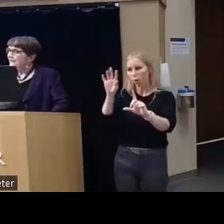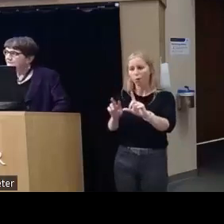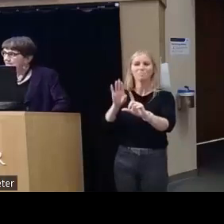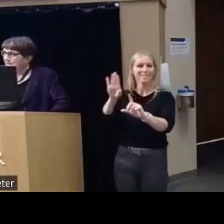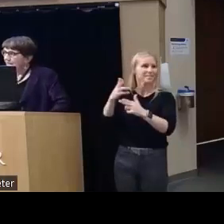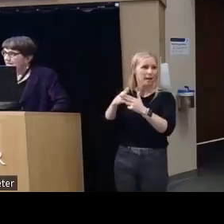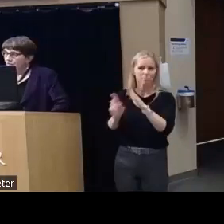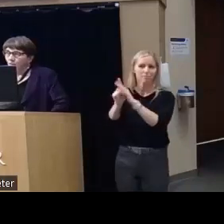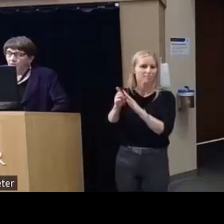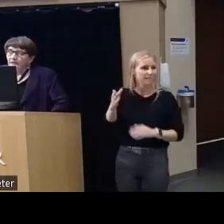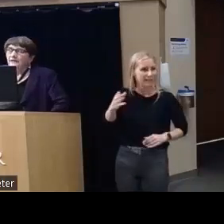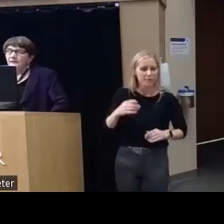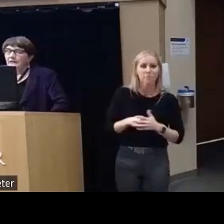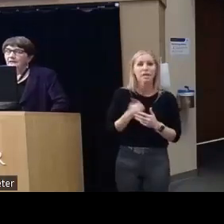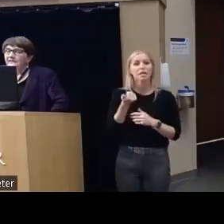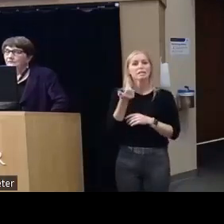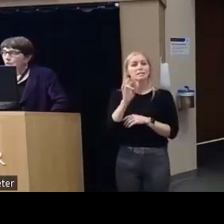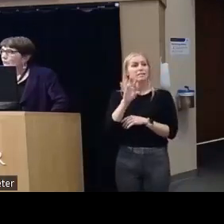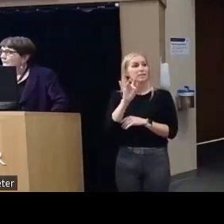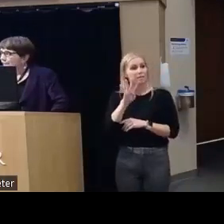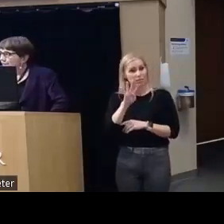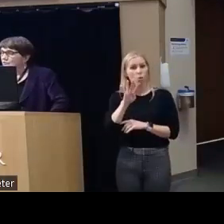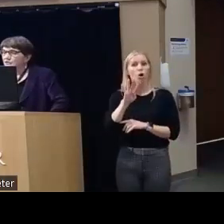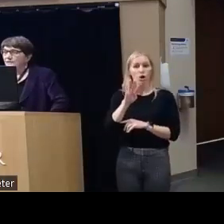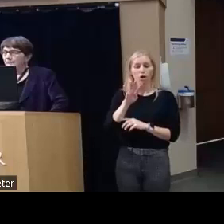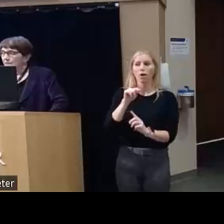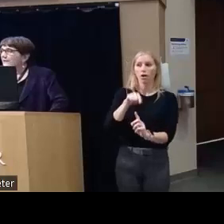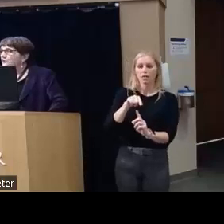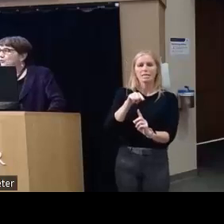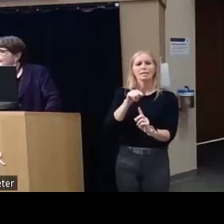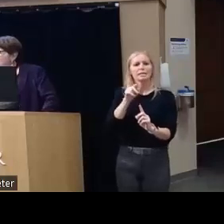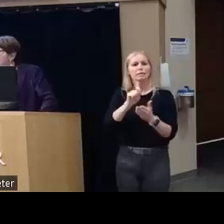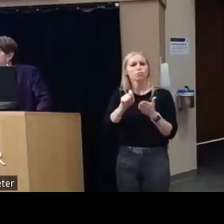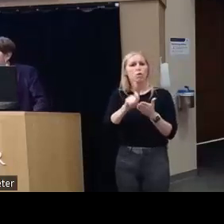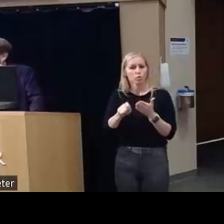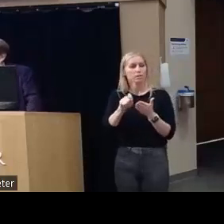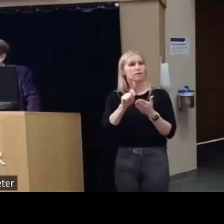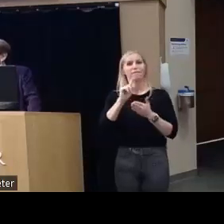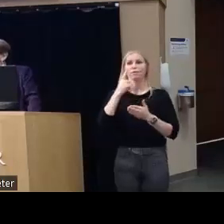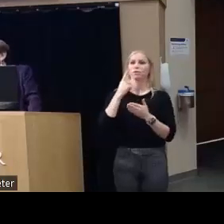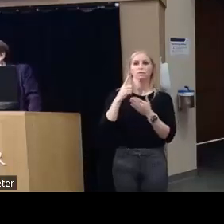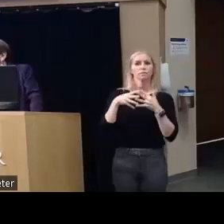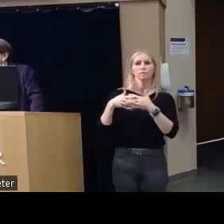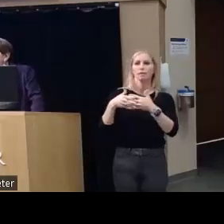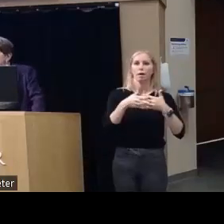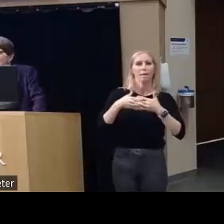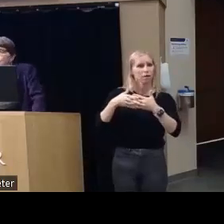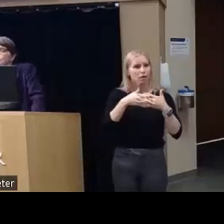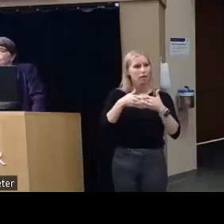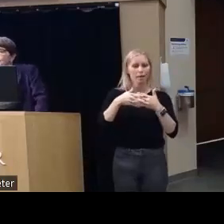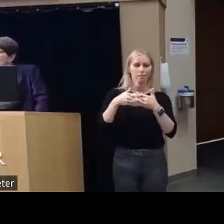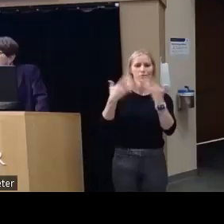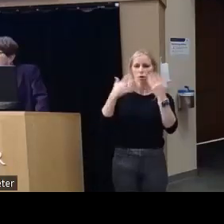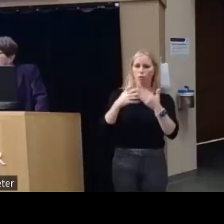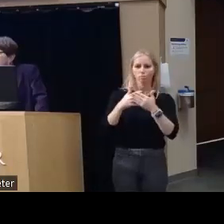In 1784, he wrote the first American treatise on alcohol